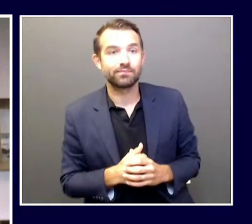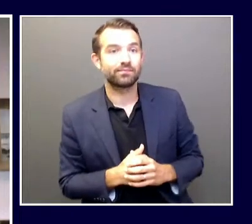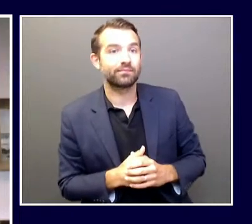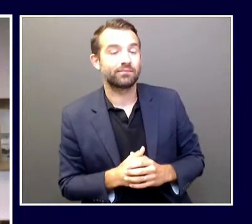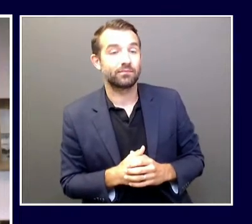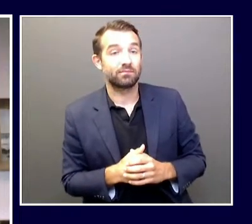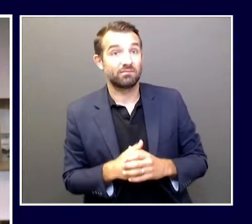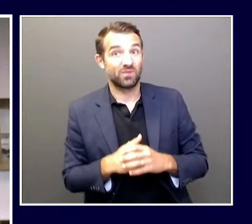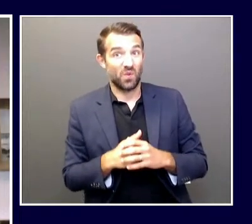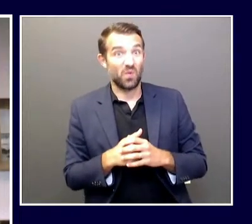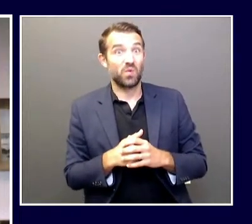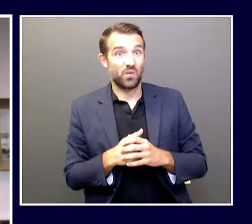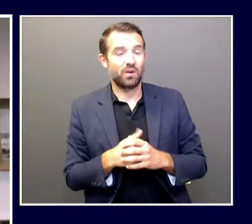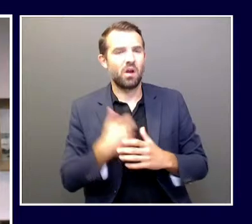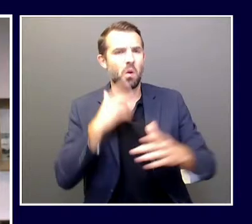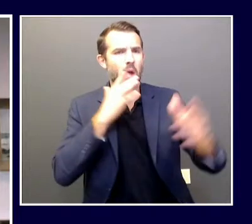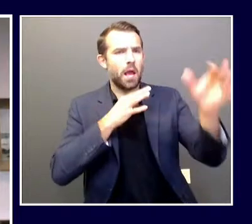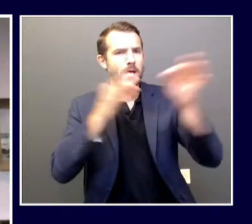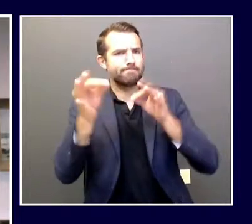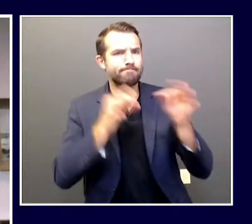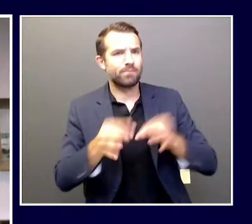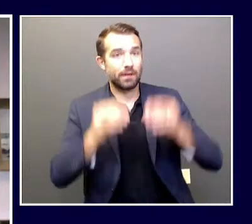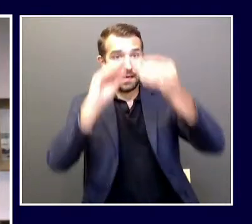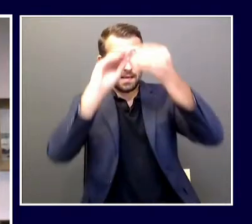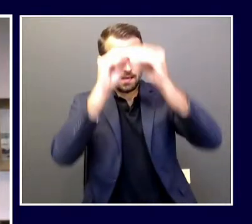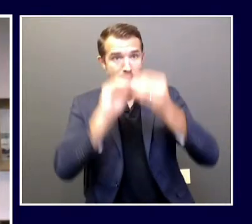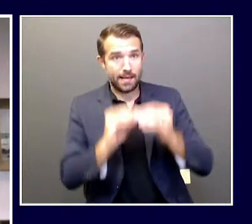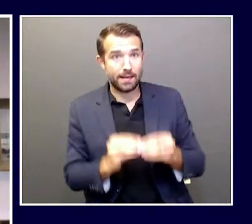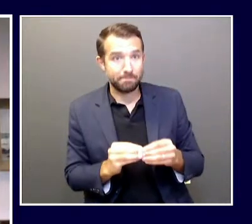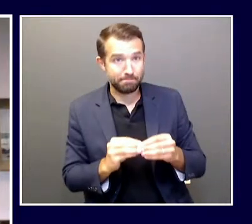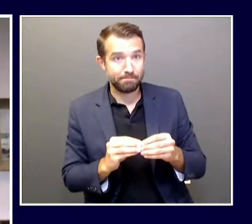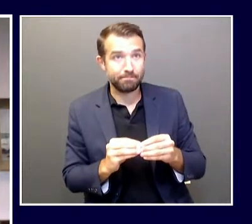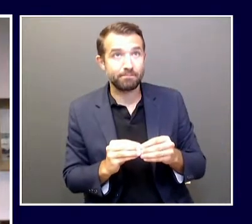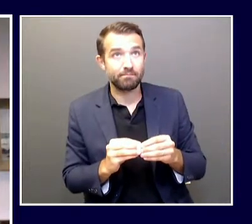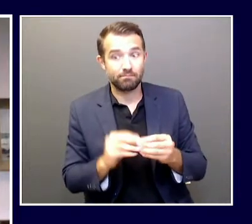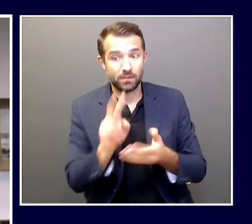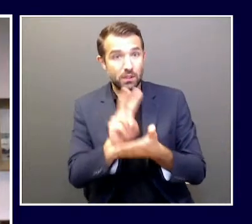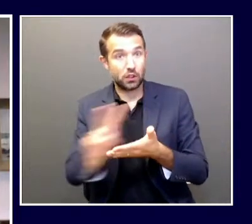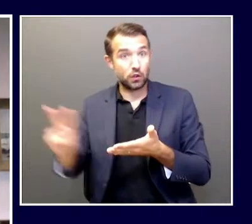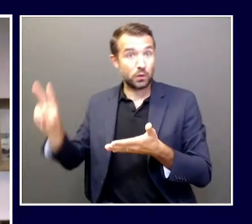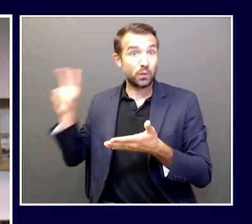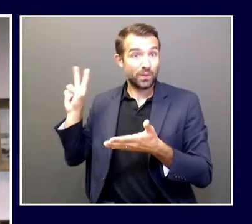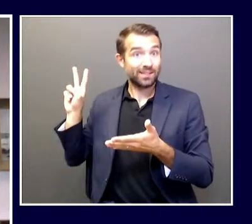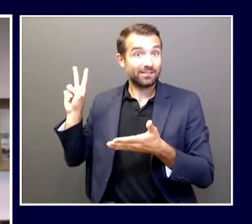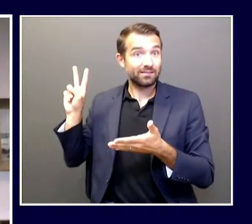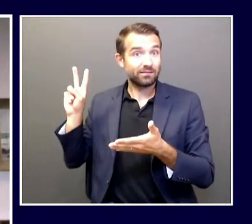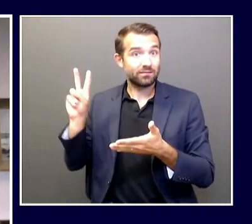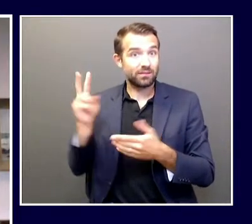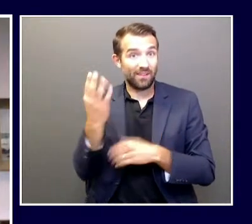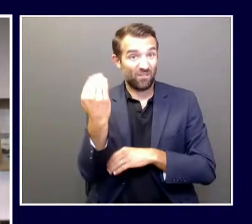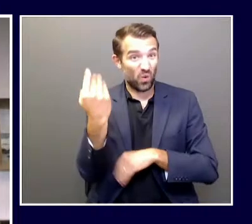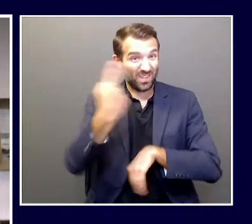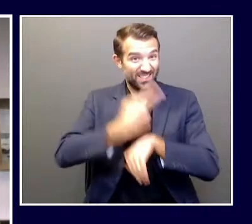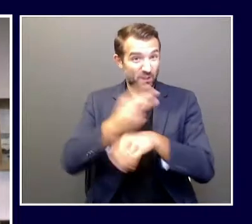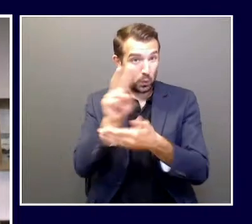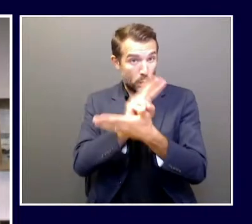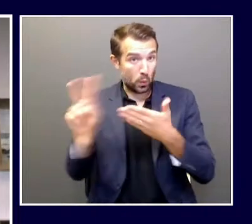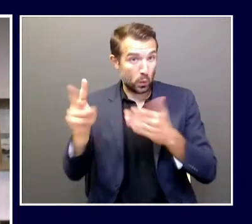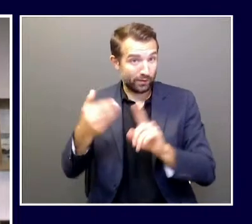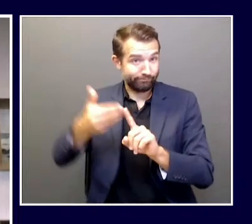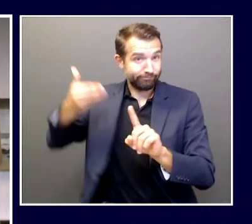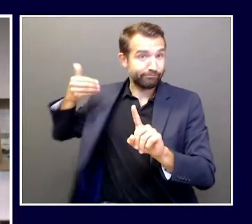perspective. 2 weeks ago, just one incubation period ago with this virus, there